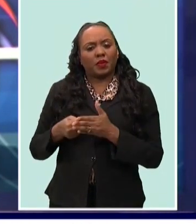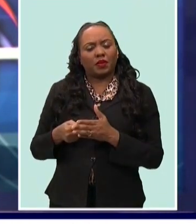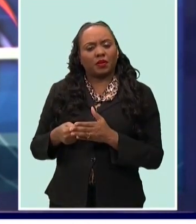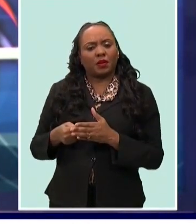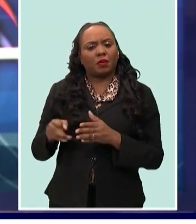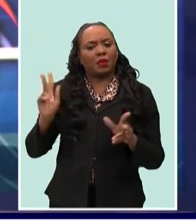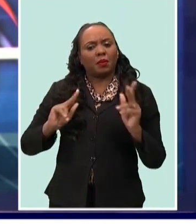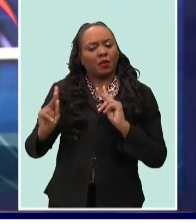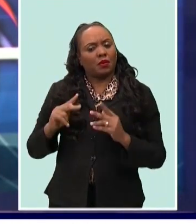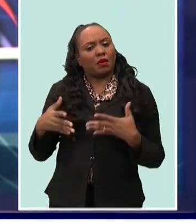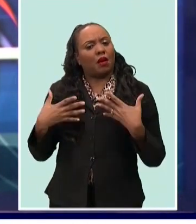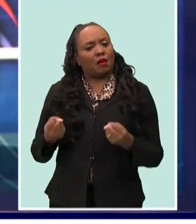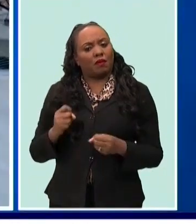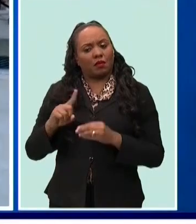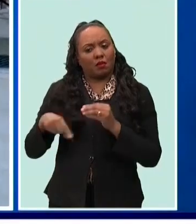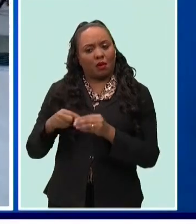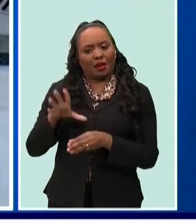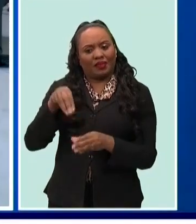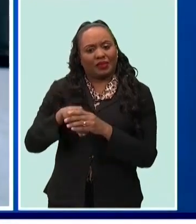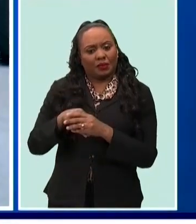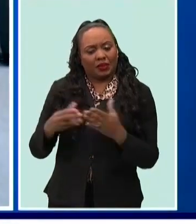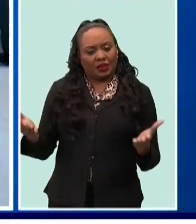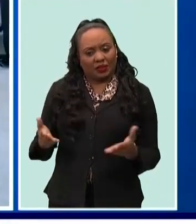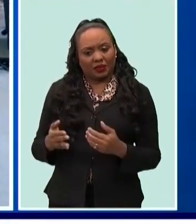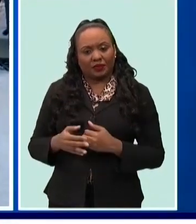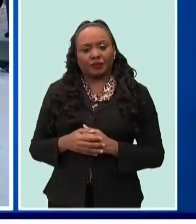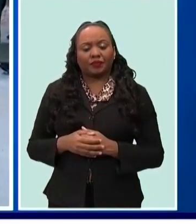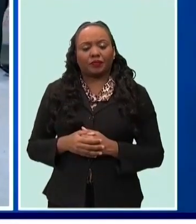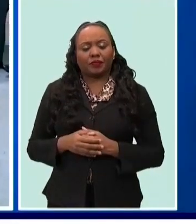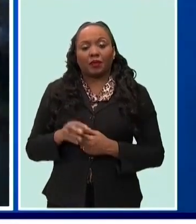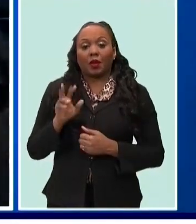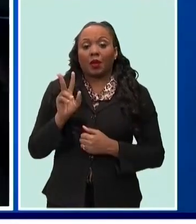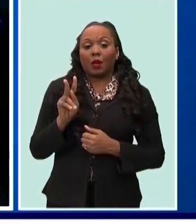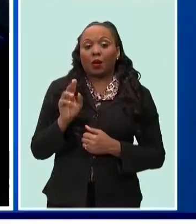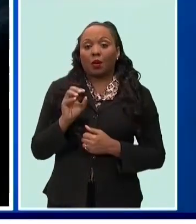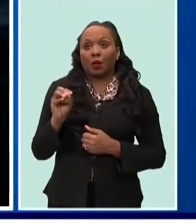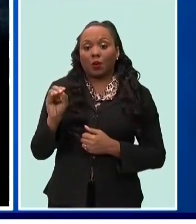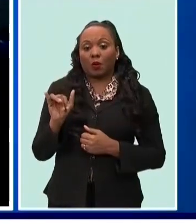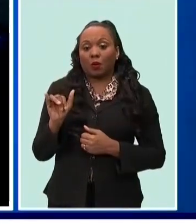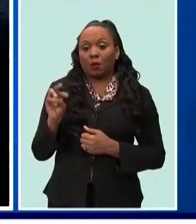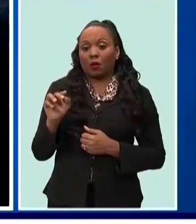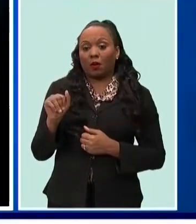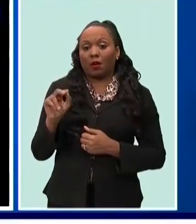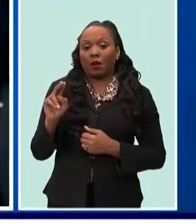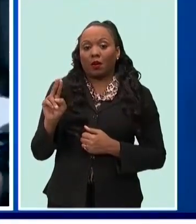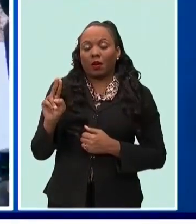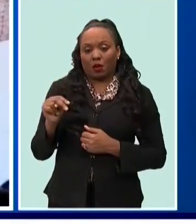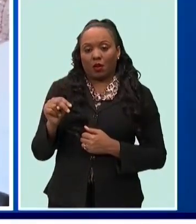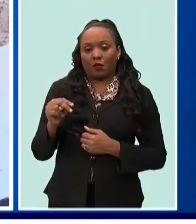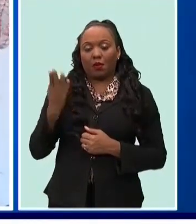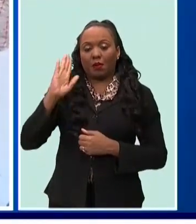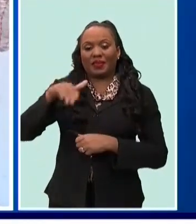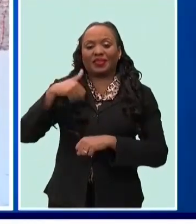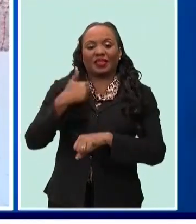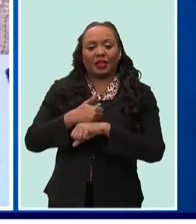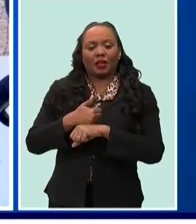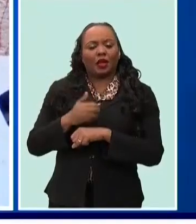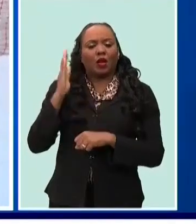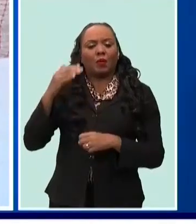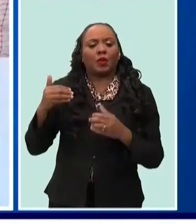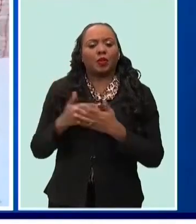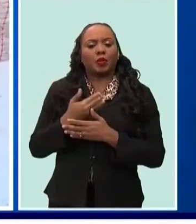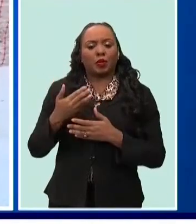grow. She made the comment as Kooiman Holdings broke ground at Kendall Hill Christchurch for what will be a new drive-through megastore with